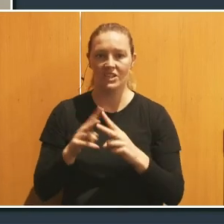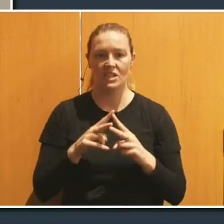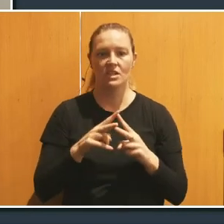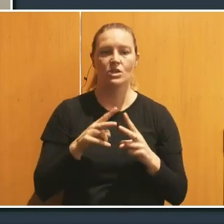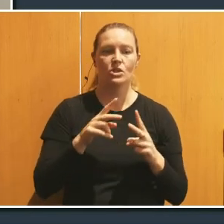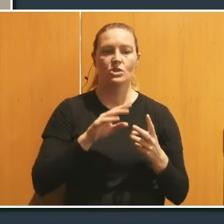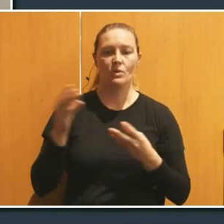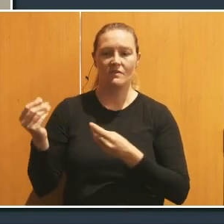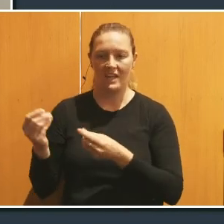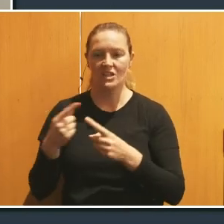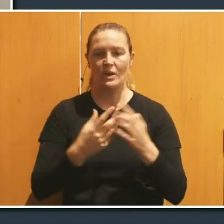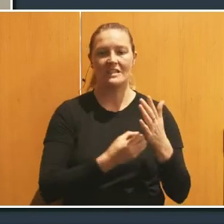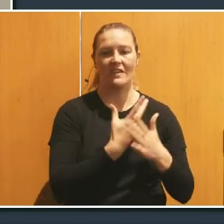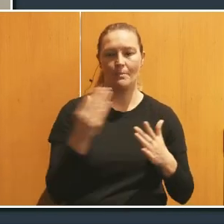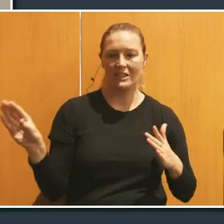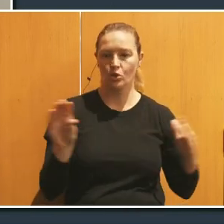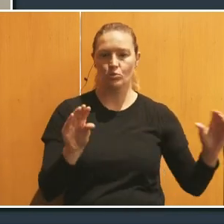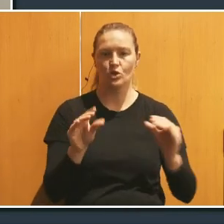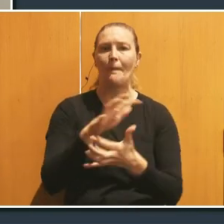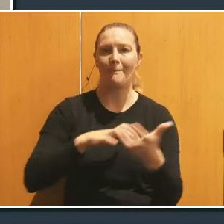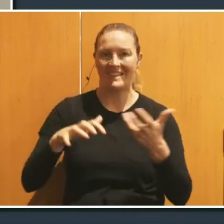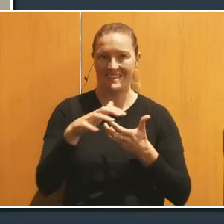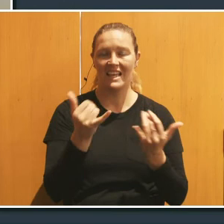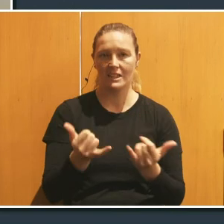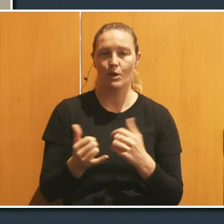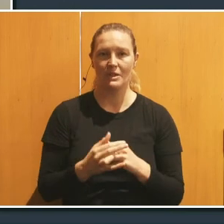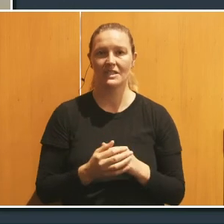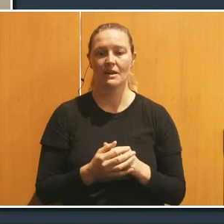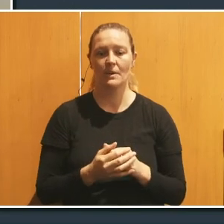mixture of financial and development contributions. We've had a long,